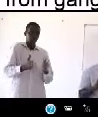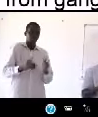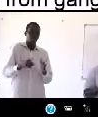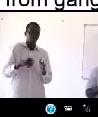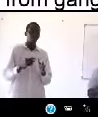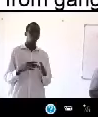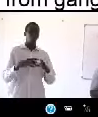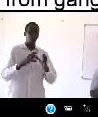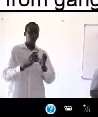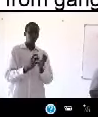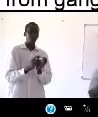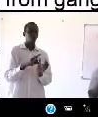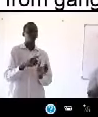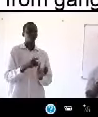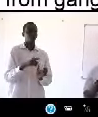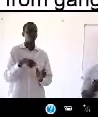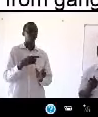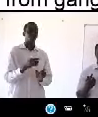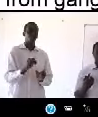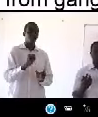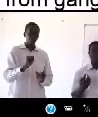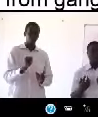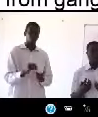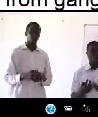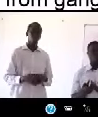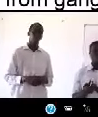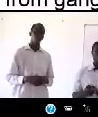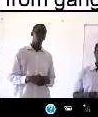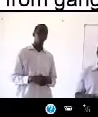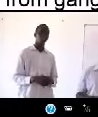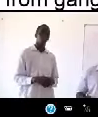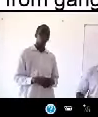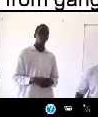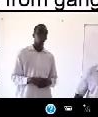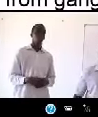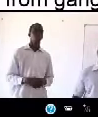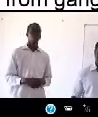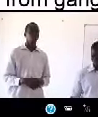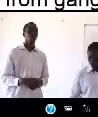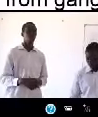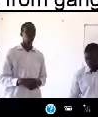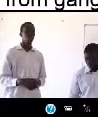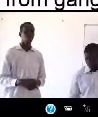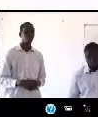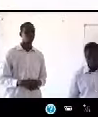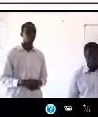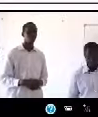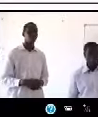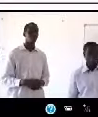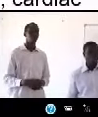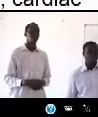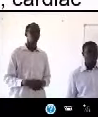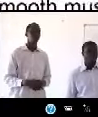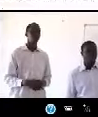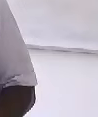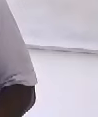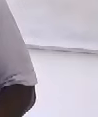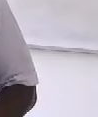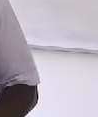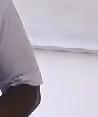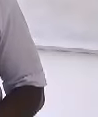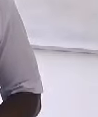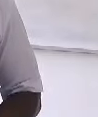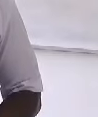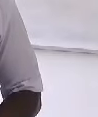central nervous system to the ganglion to where the synapses are formed and ganglions